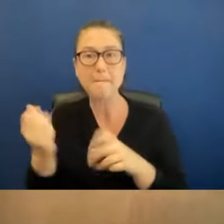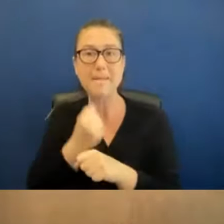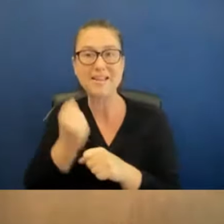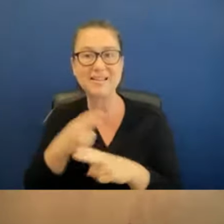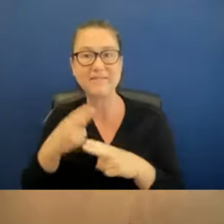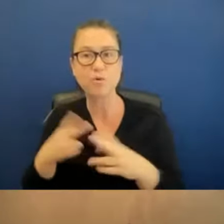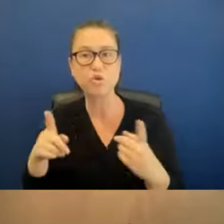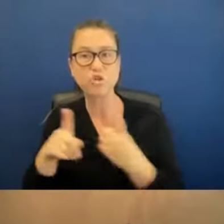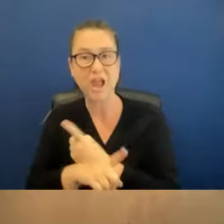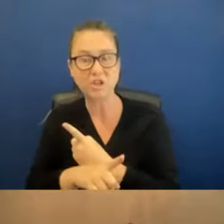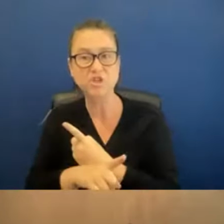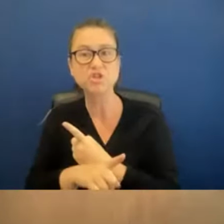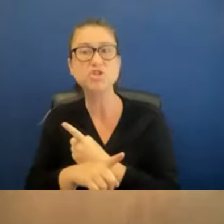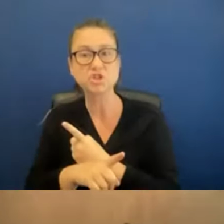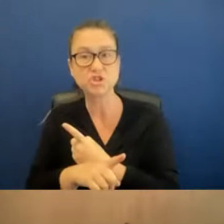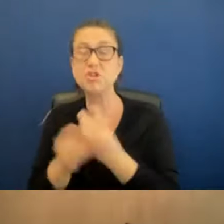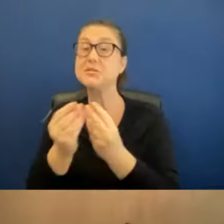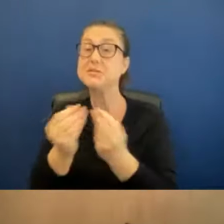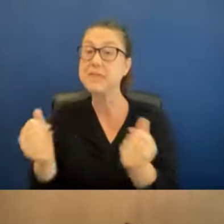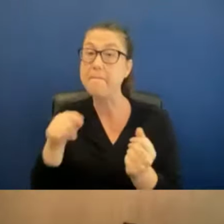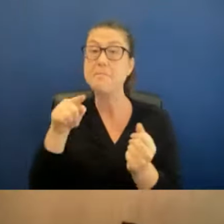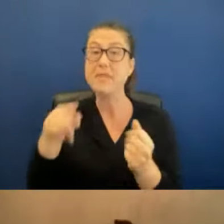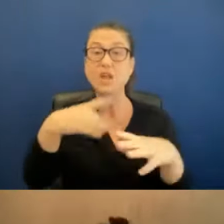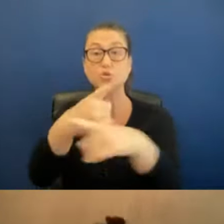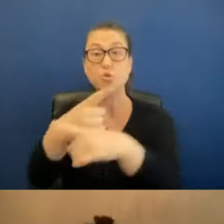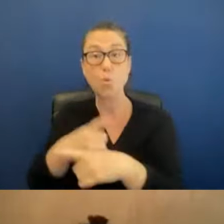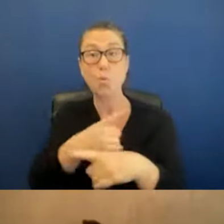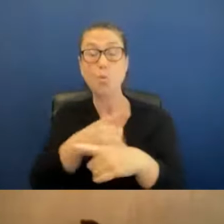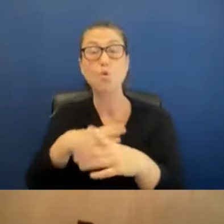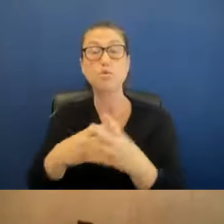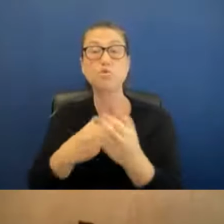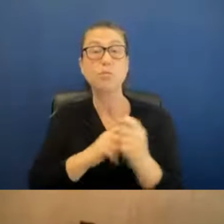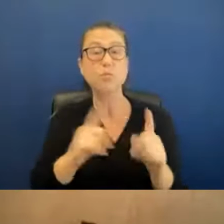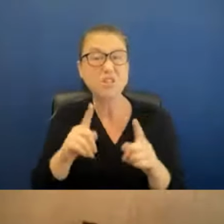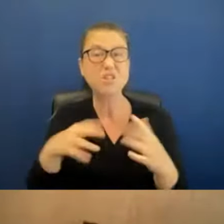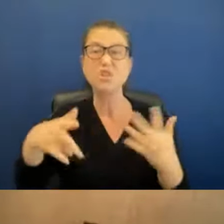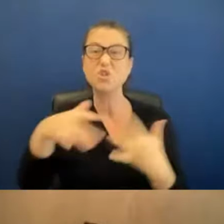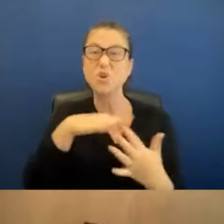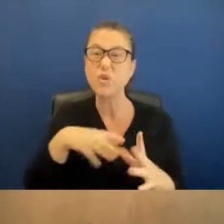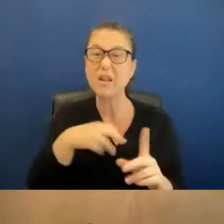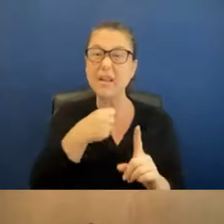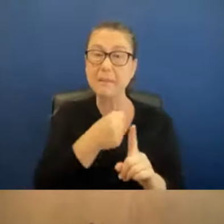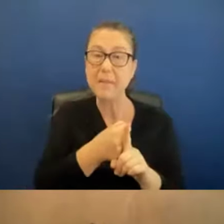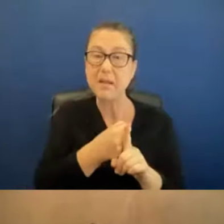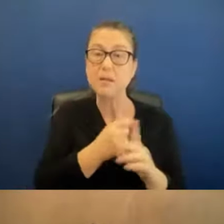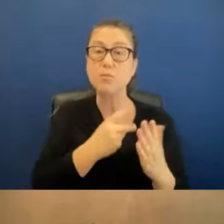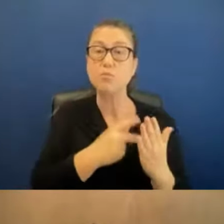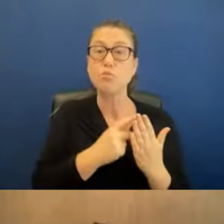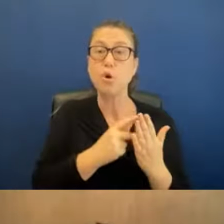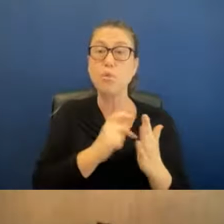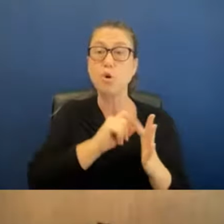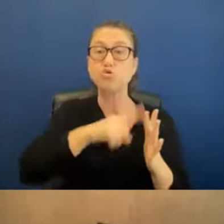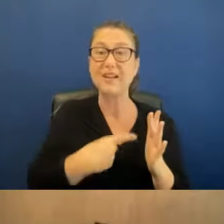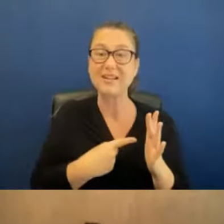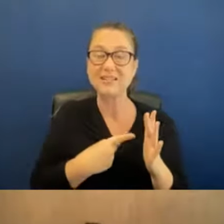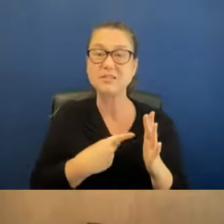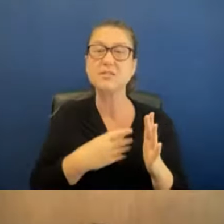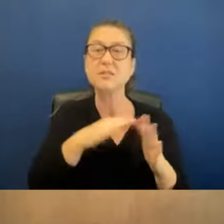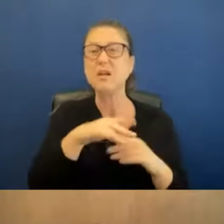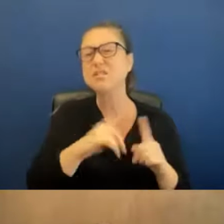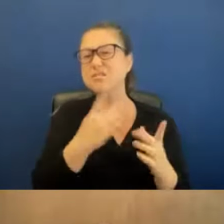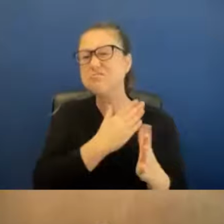Um, and some of the things that they were looking at supporting work with social impact, uh, projects, which were around a variety of different